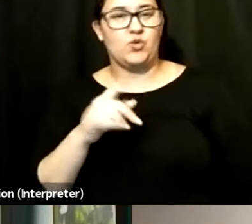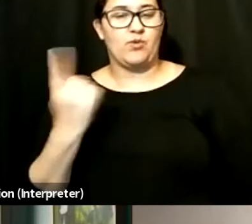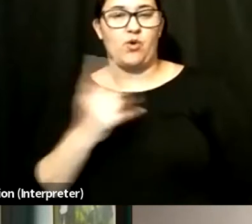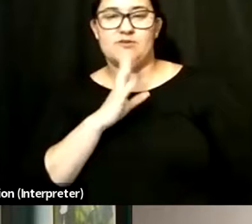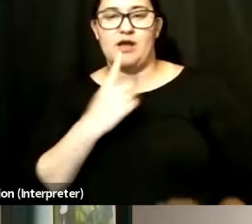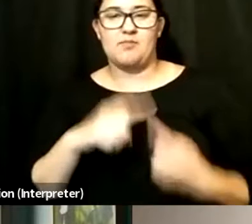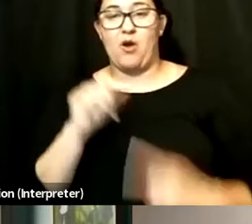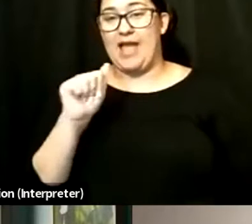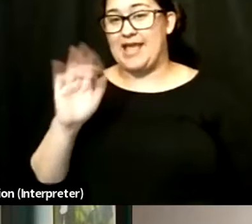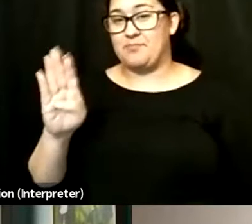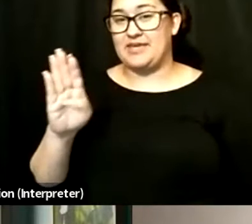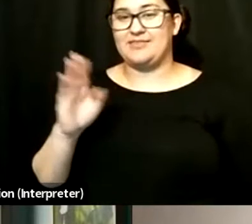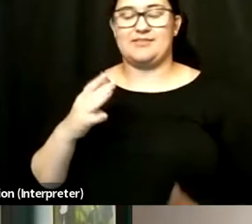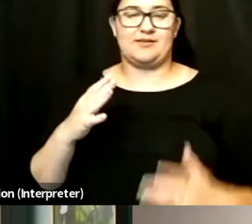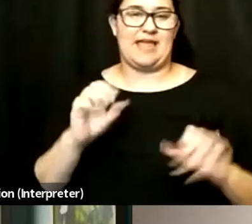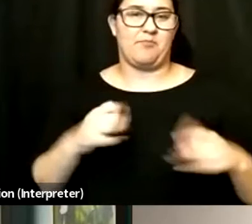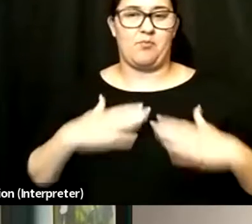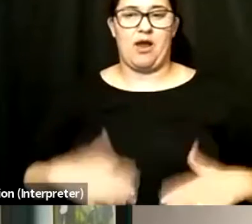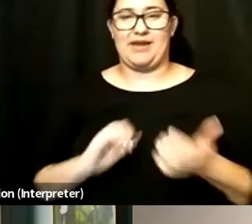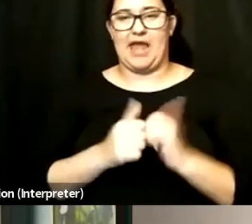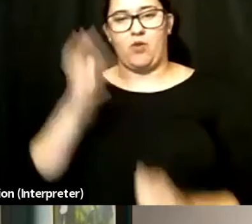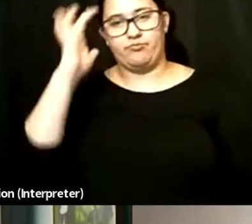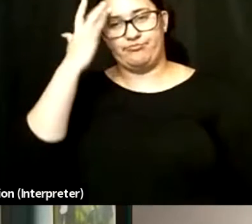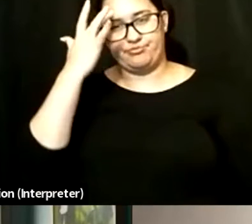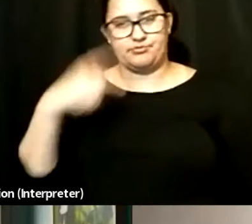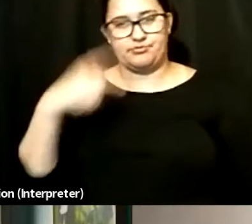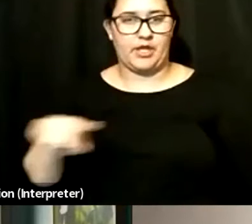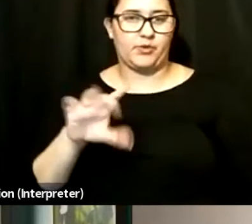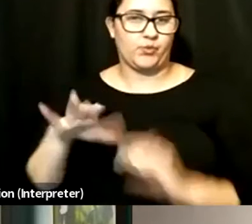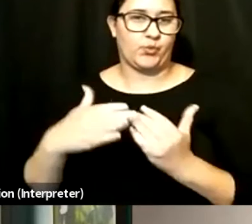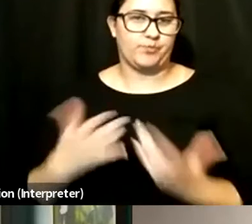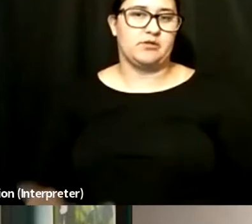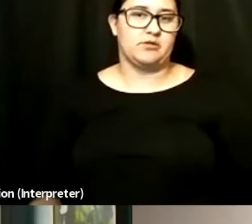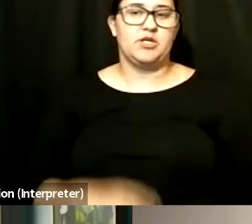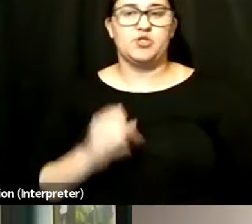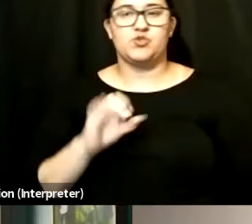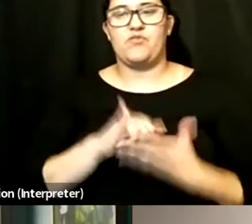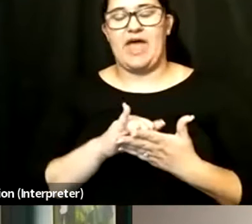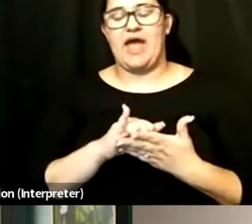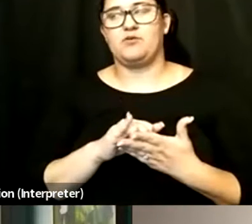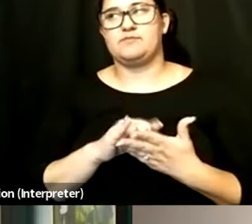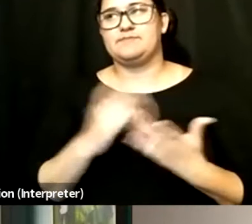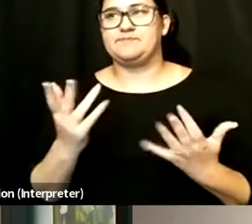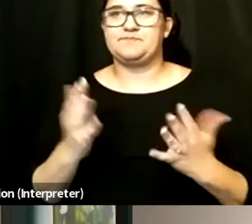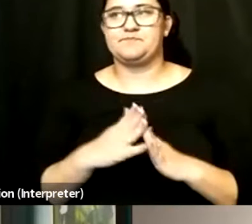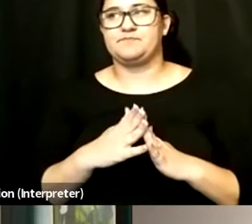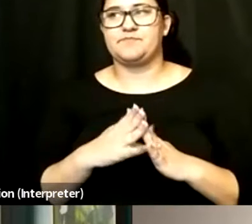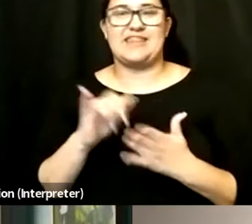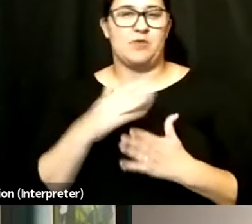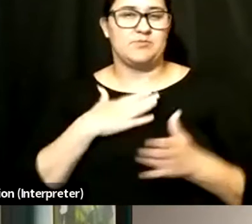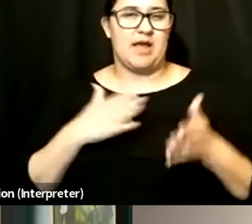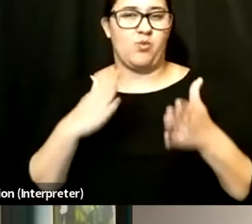the ABs and what they were doing and how annoying they were. So that was my way